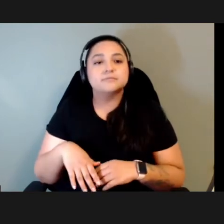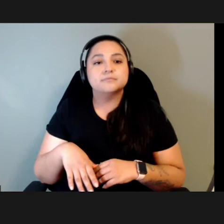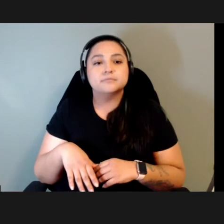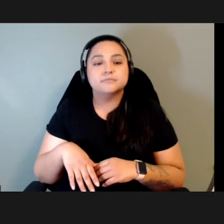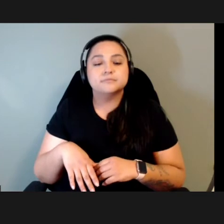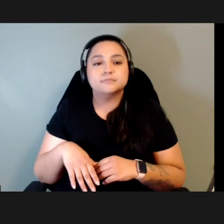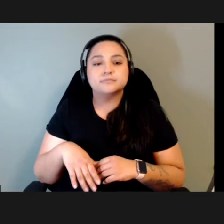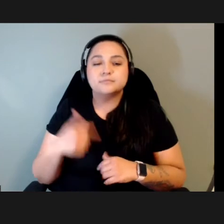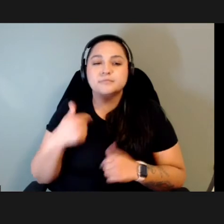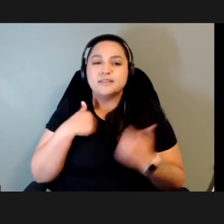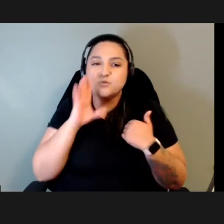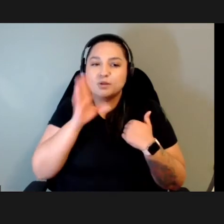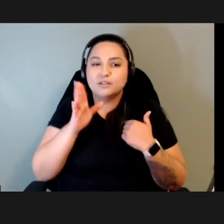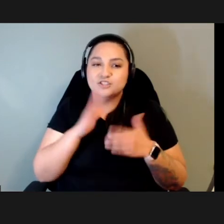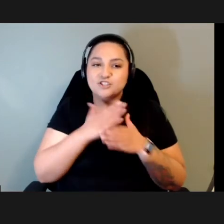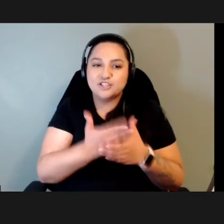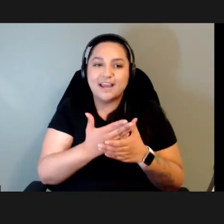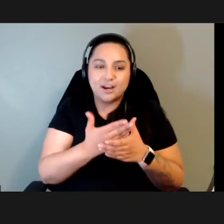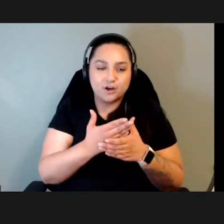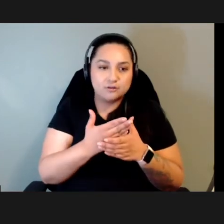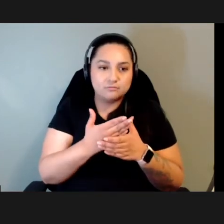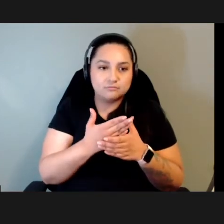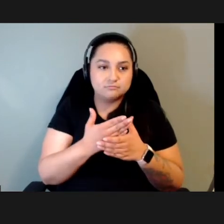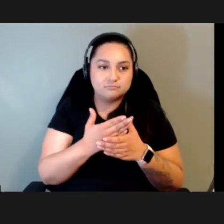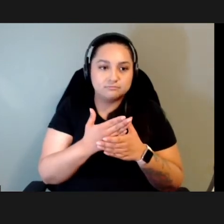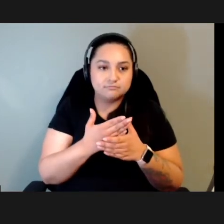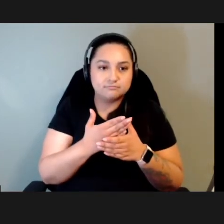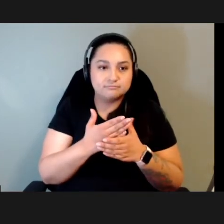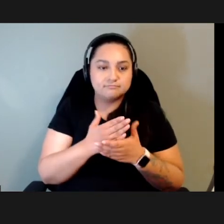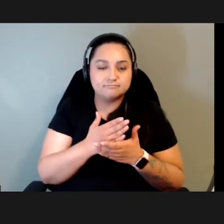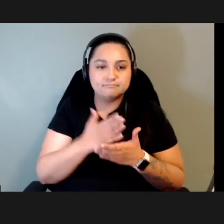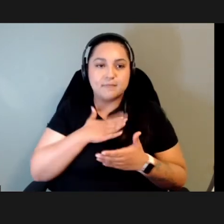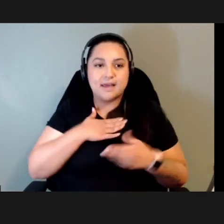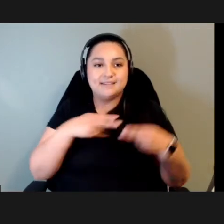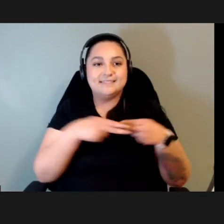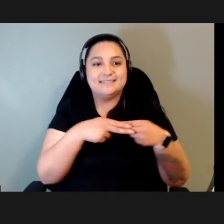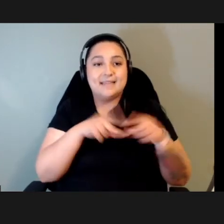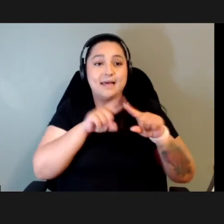Now let me share some slides.